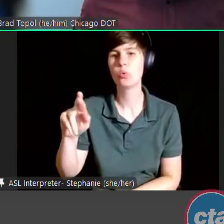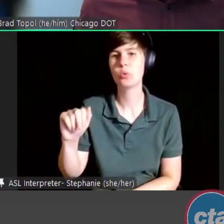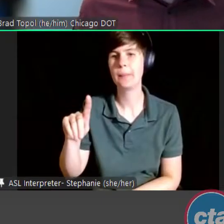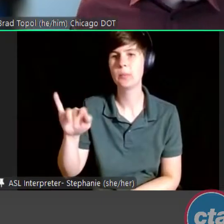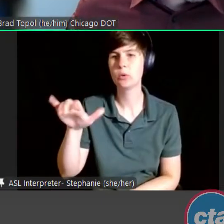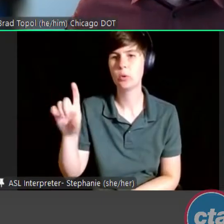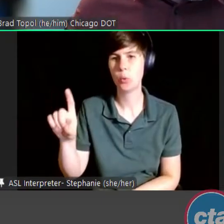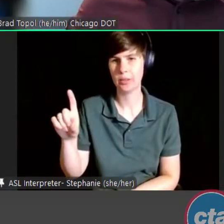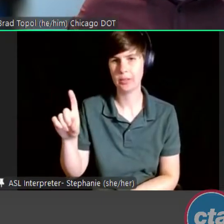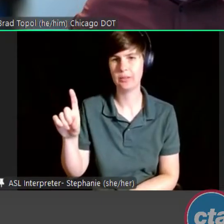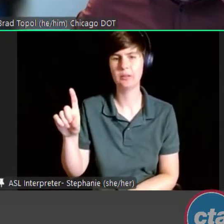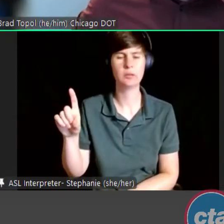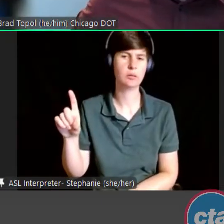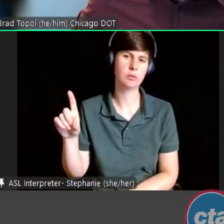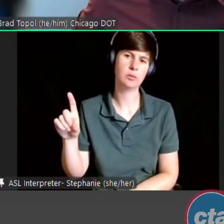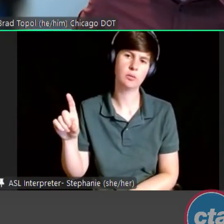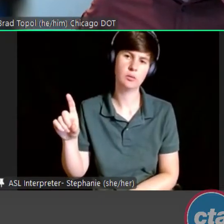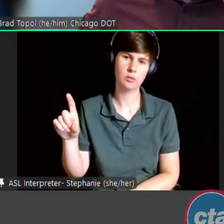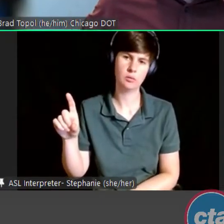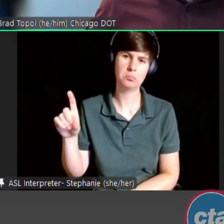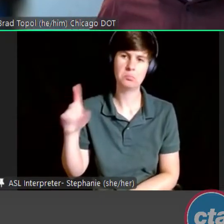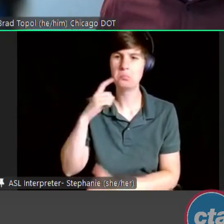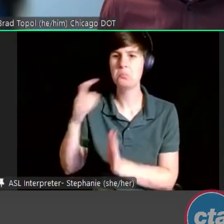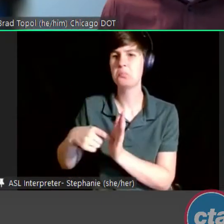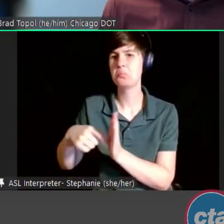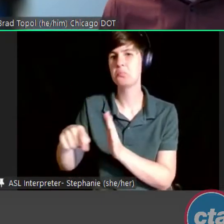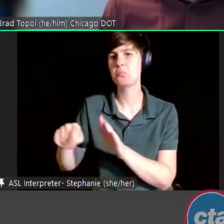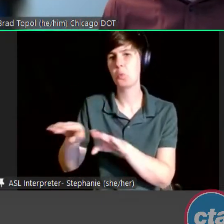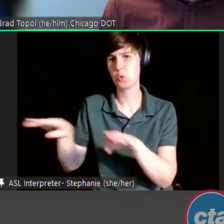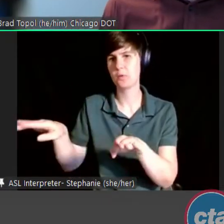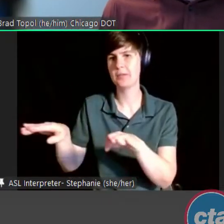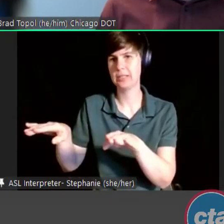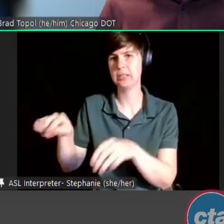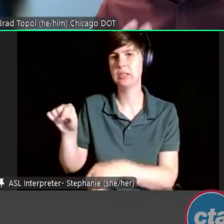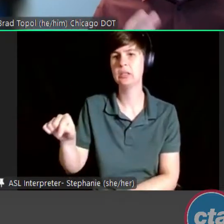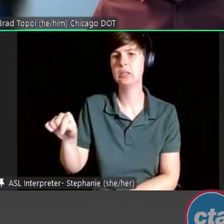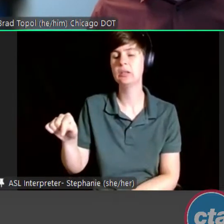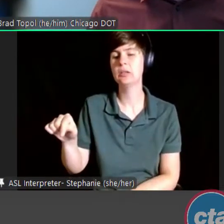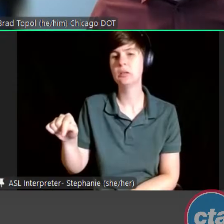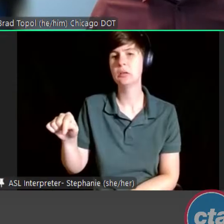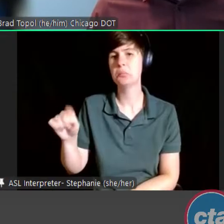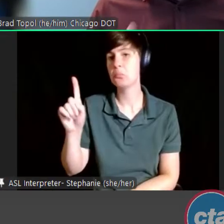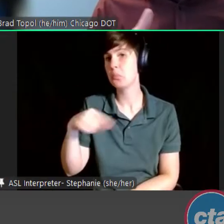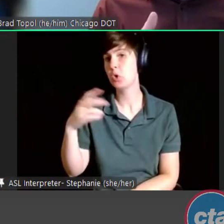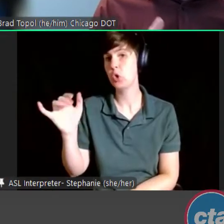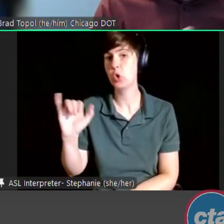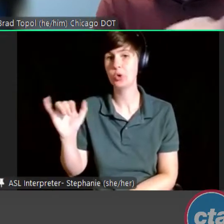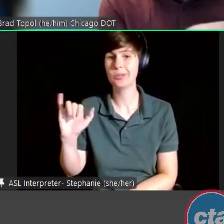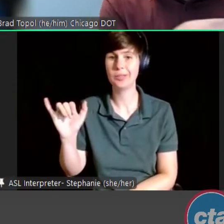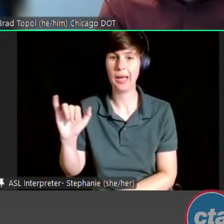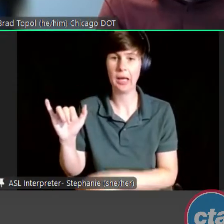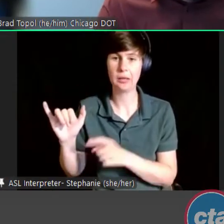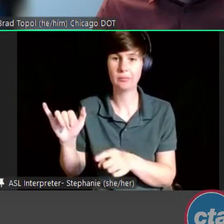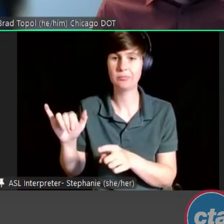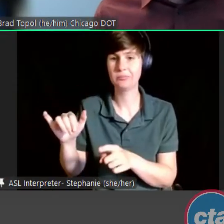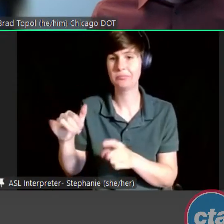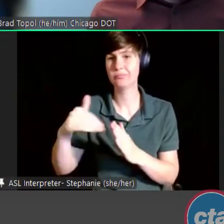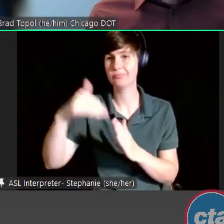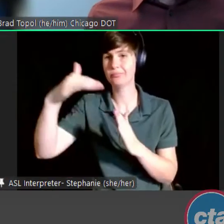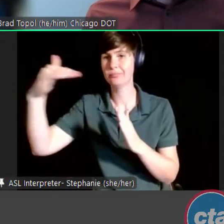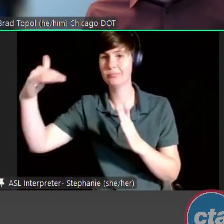detectable surface. And this is it looks like a trapezoid. It has ramp sides and a flat